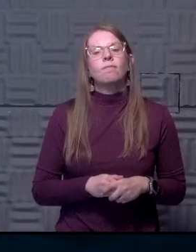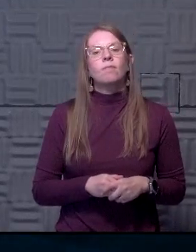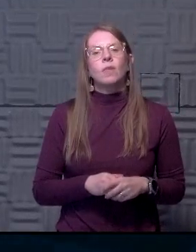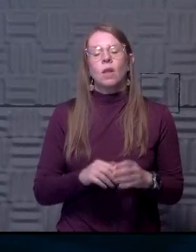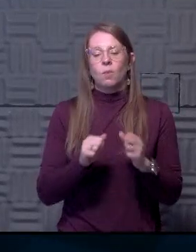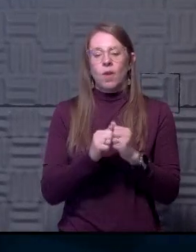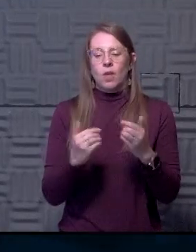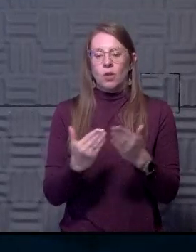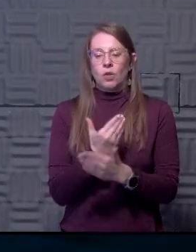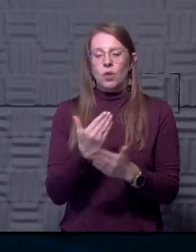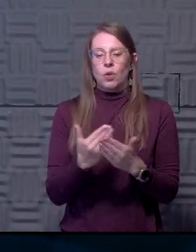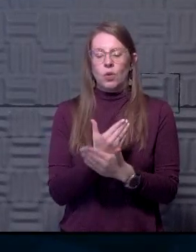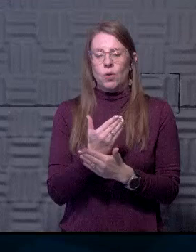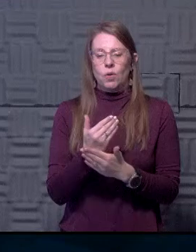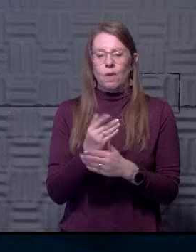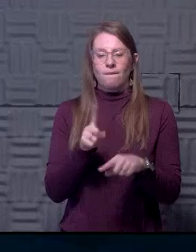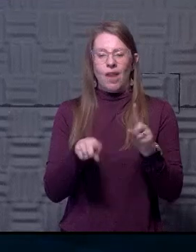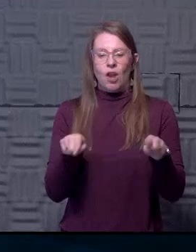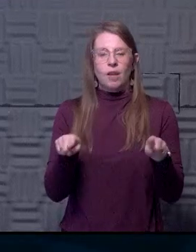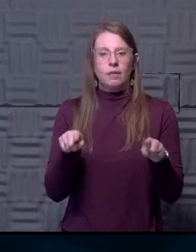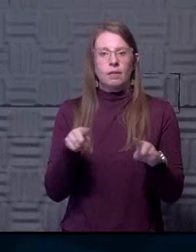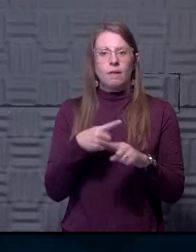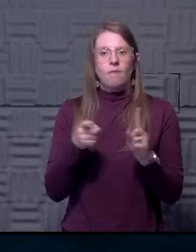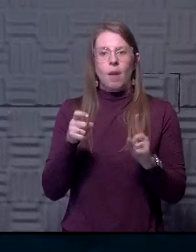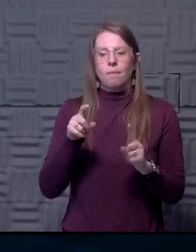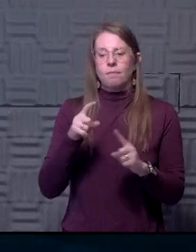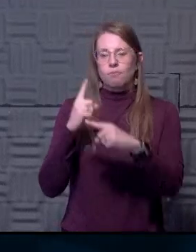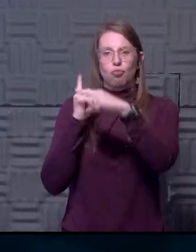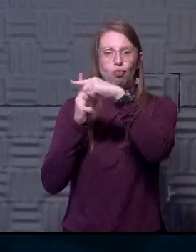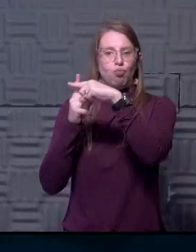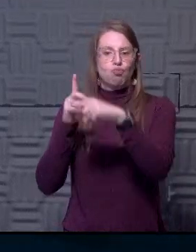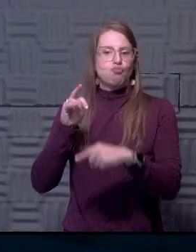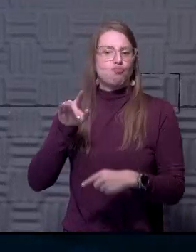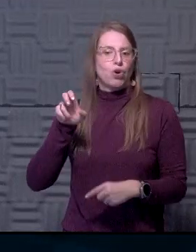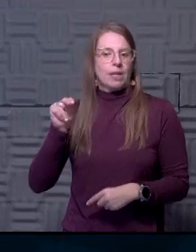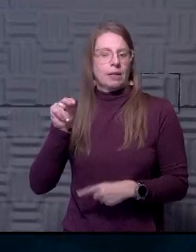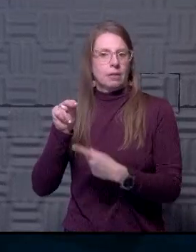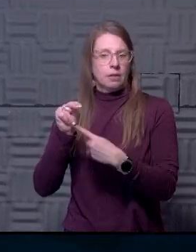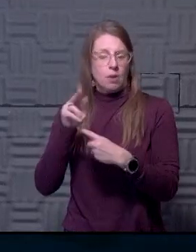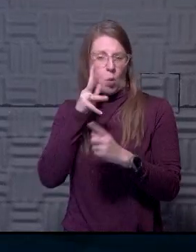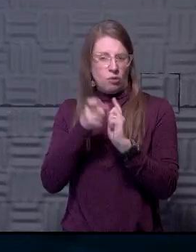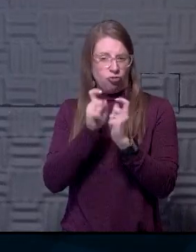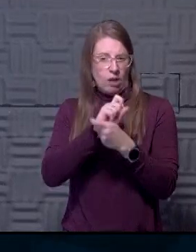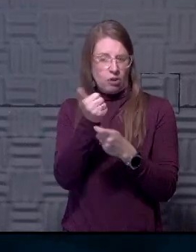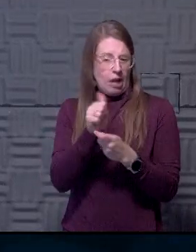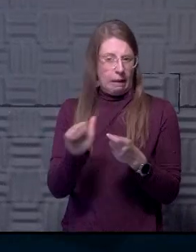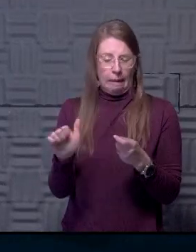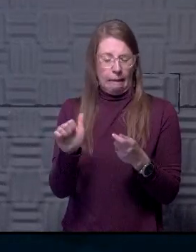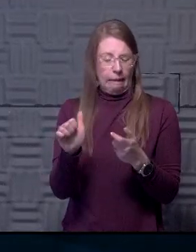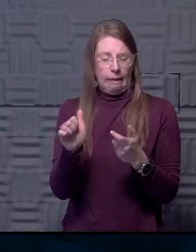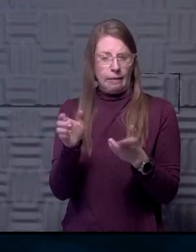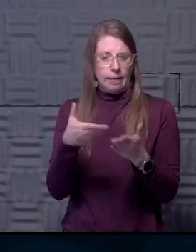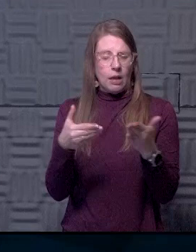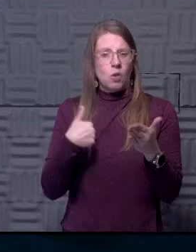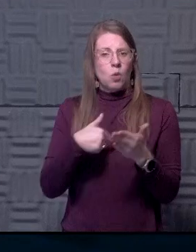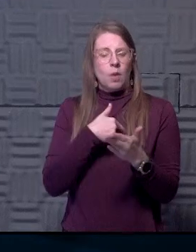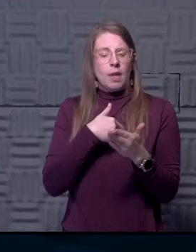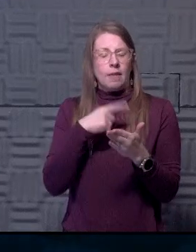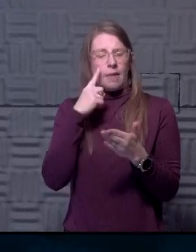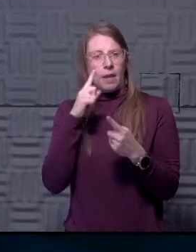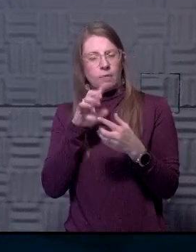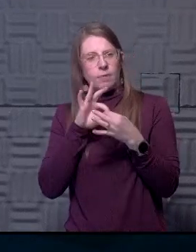new variant coming out of Britain, I got a brilliant panel here. What do you all think? Is that going to change any of the things we think about